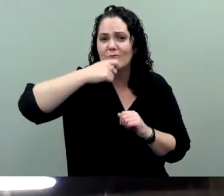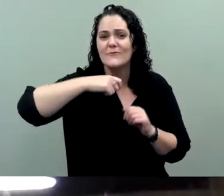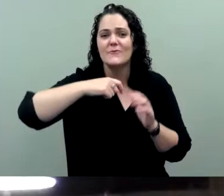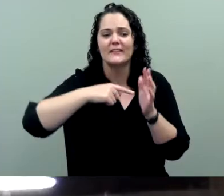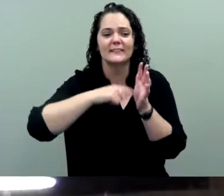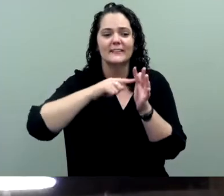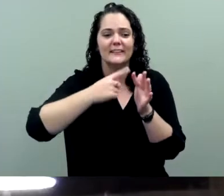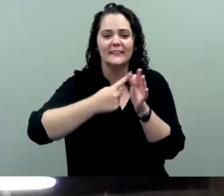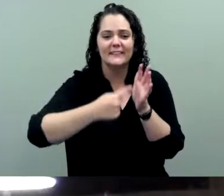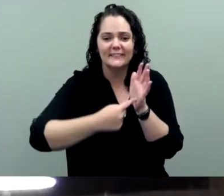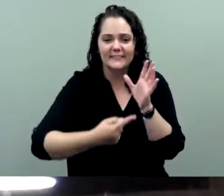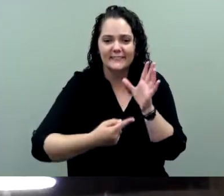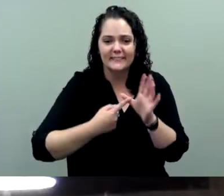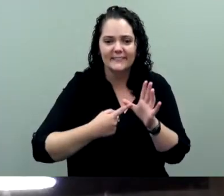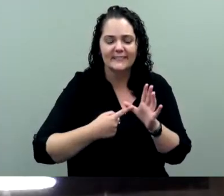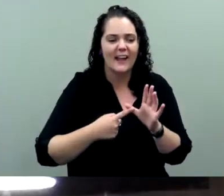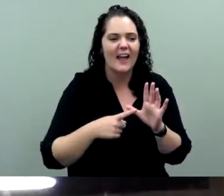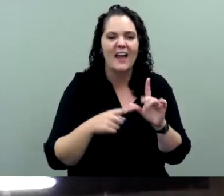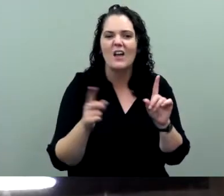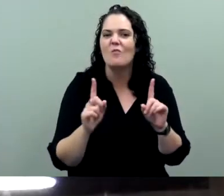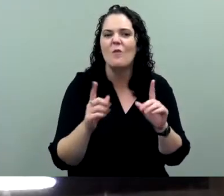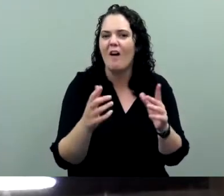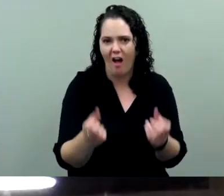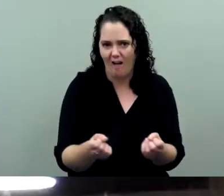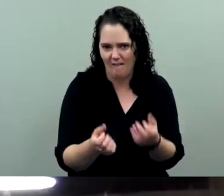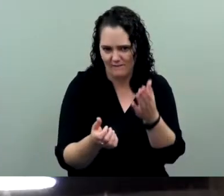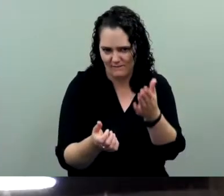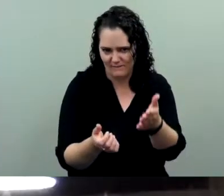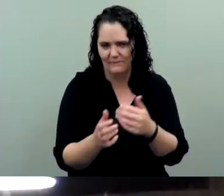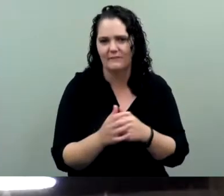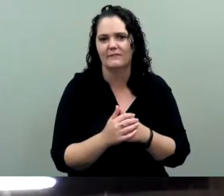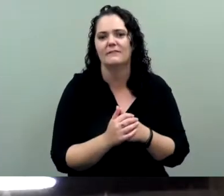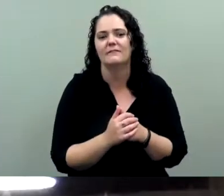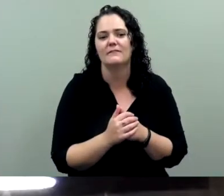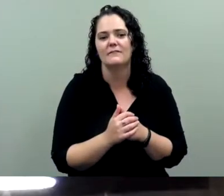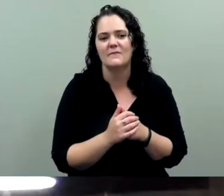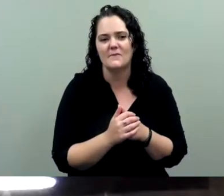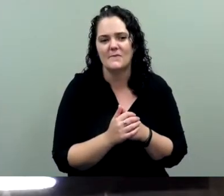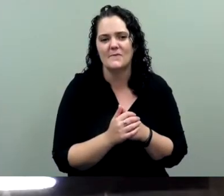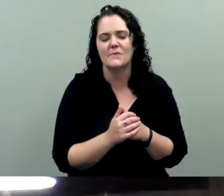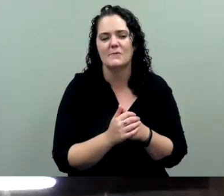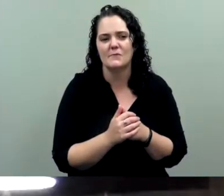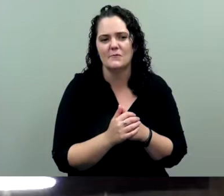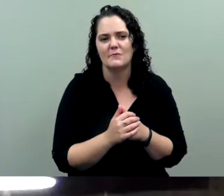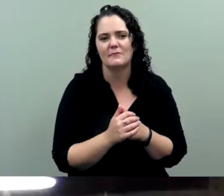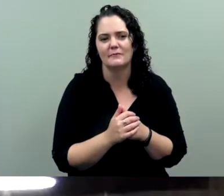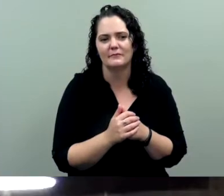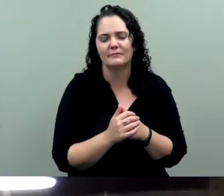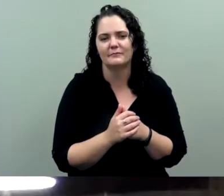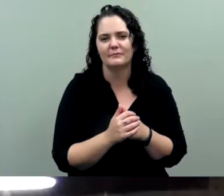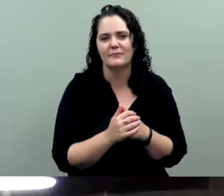you have, and I'm going to have you attach those both to your dominant hand